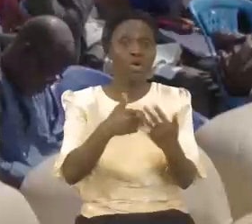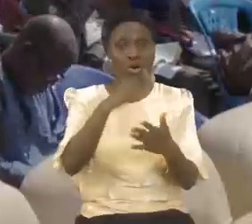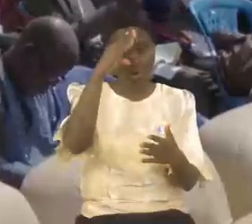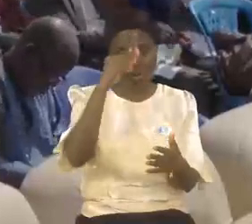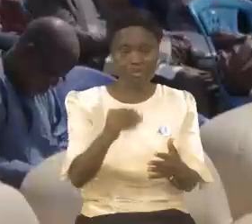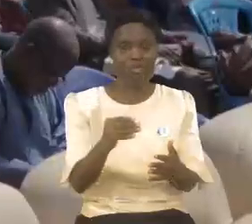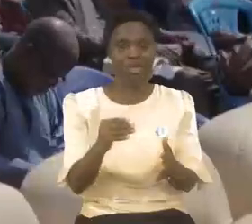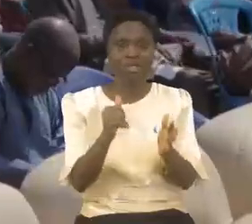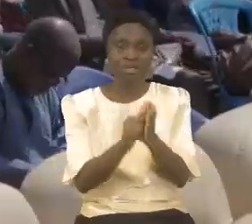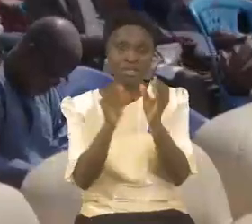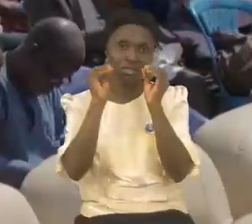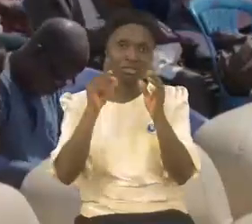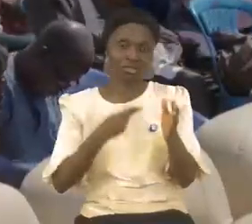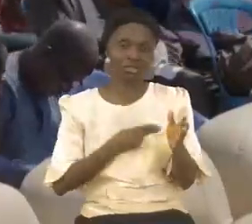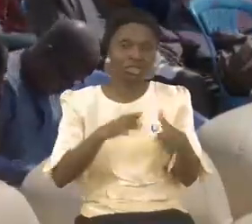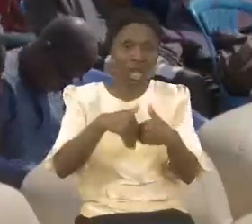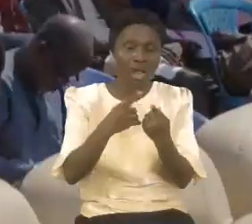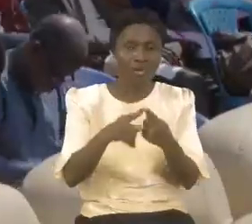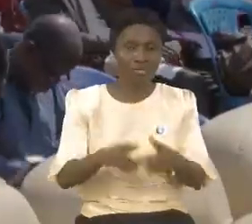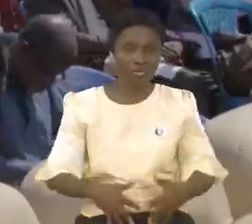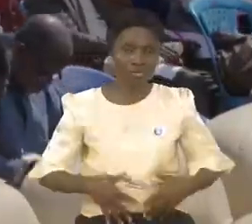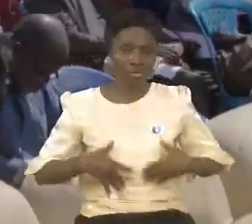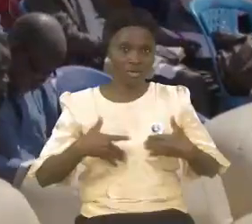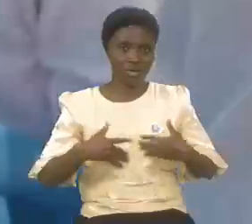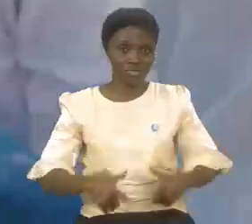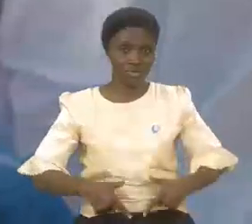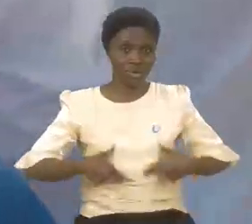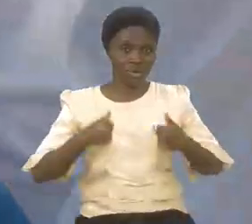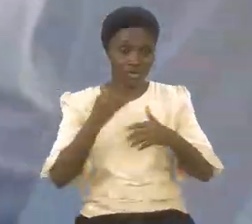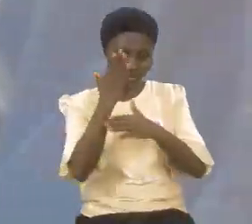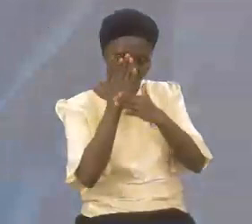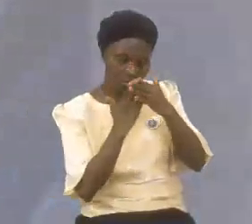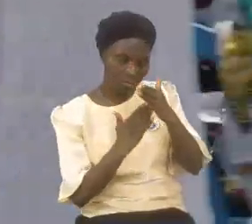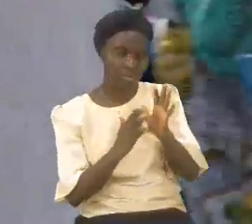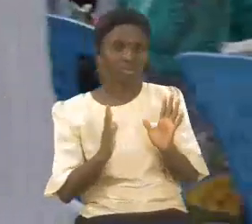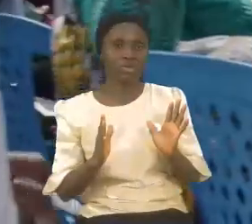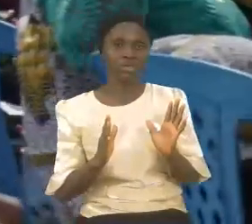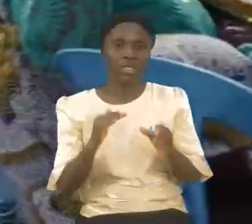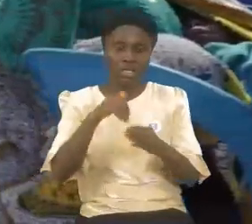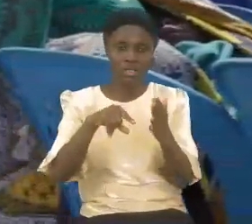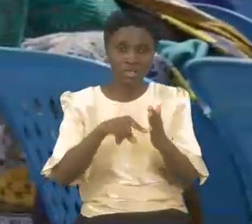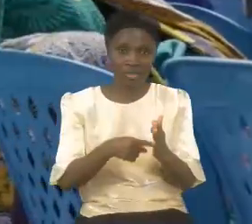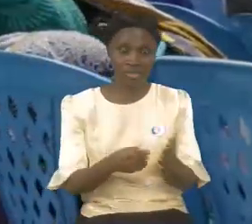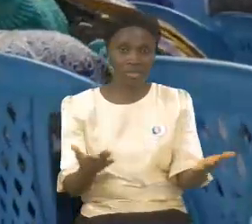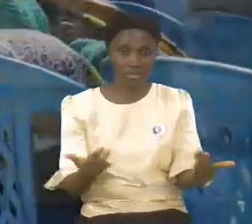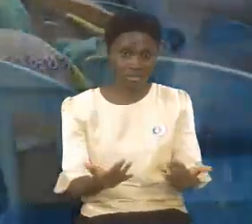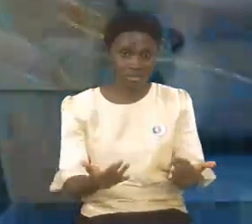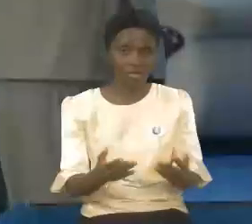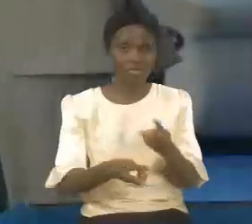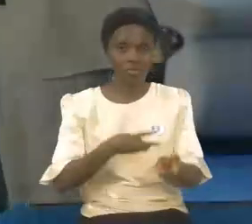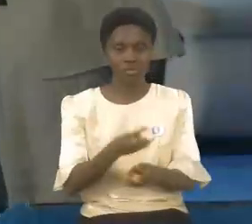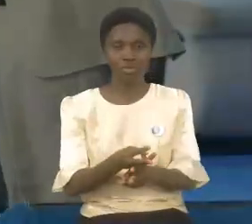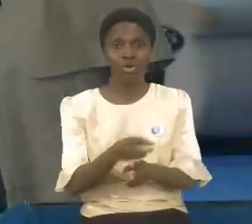and righteously and godly in this present world. You have the grace of God this hour, this moment,